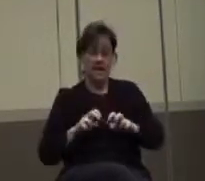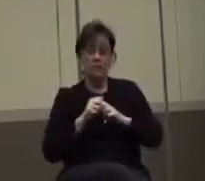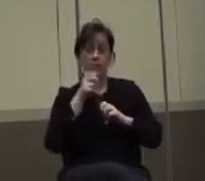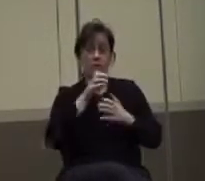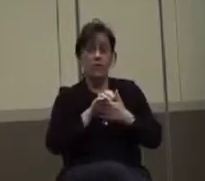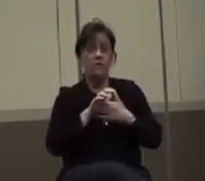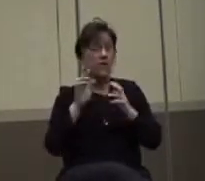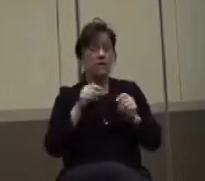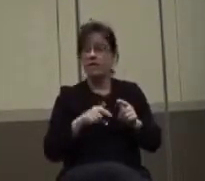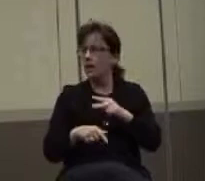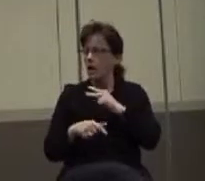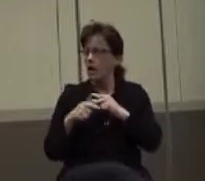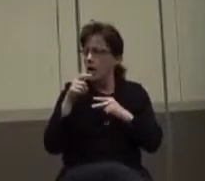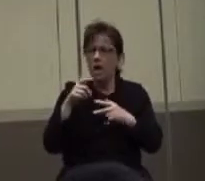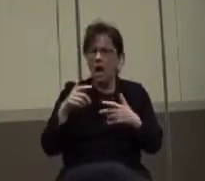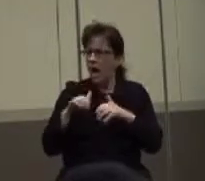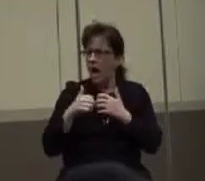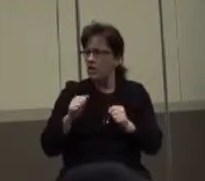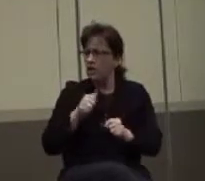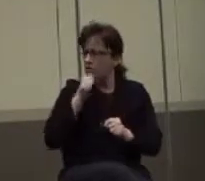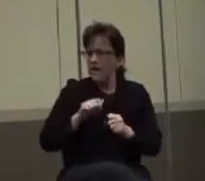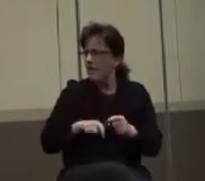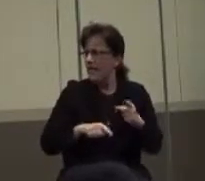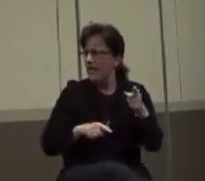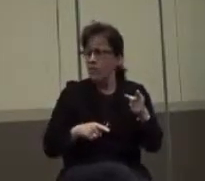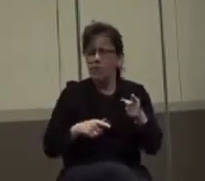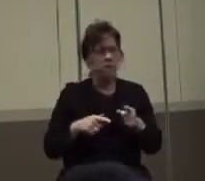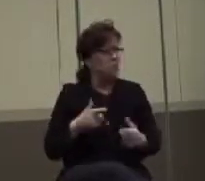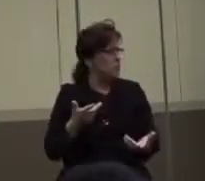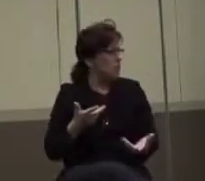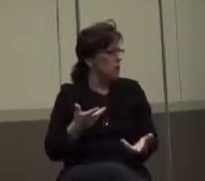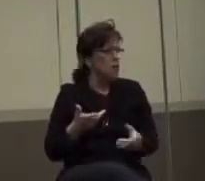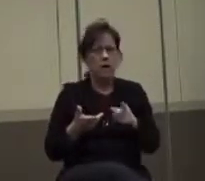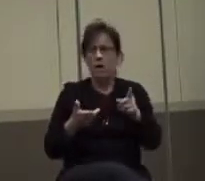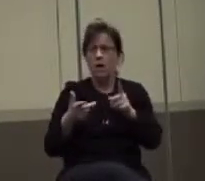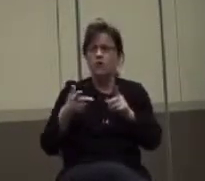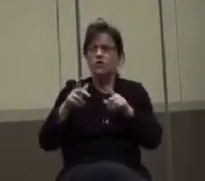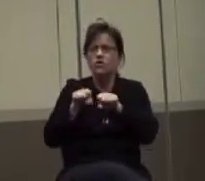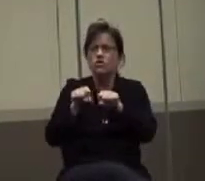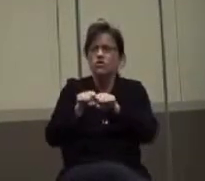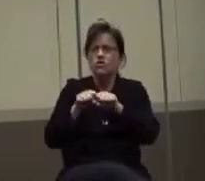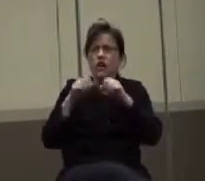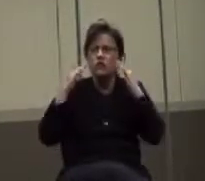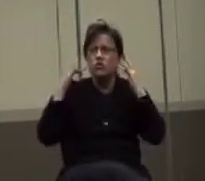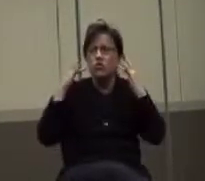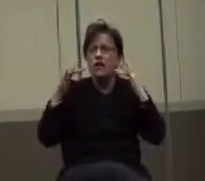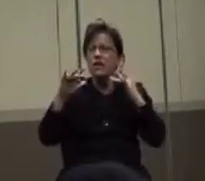how can you stand that? She says, what? The squeaking of those shoes. All that